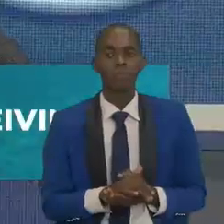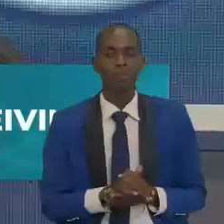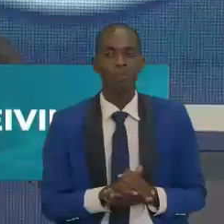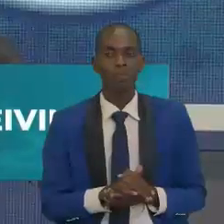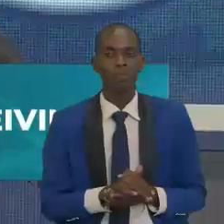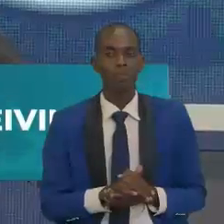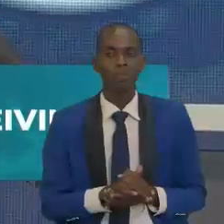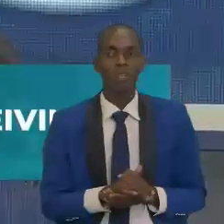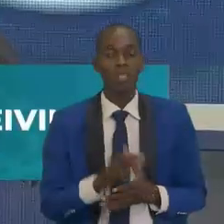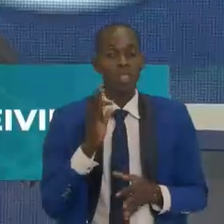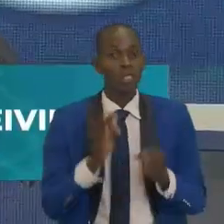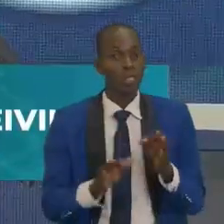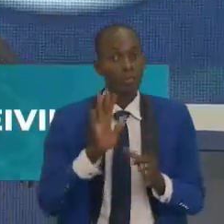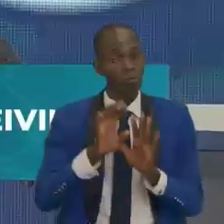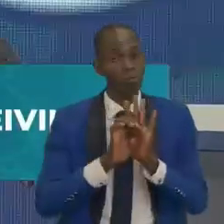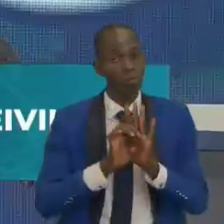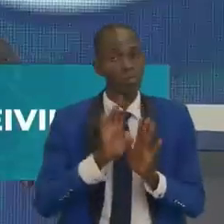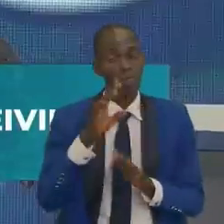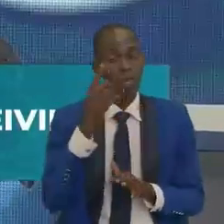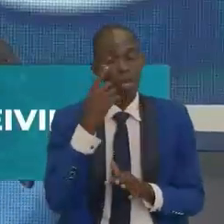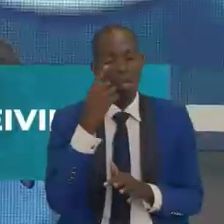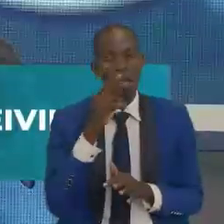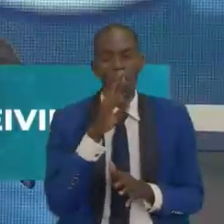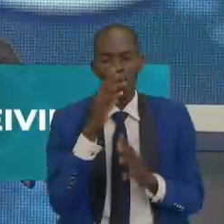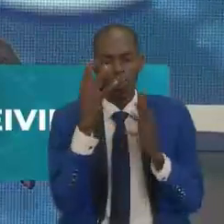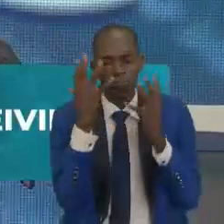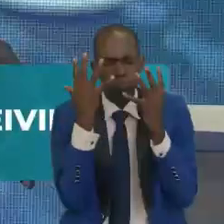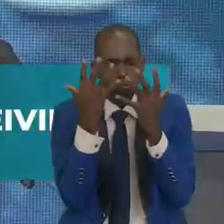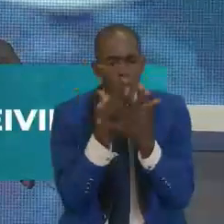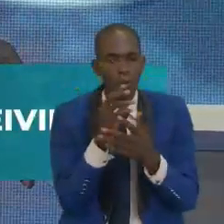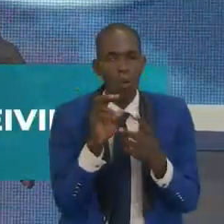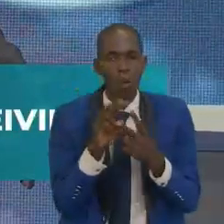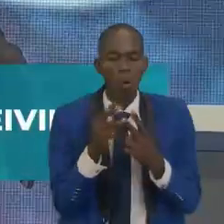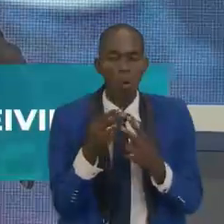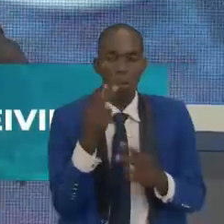If your eyes are dim or blind,